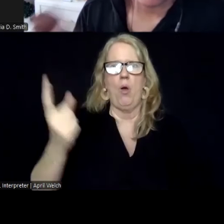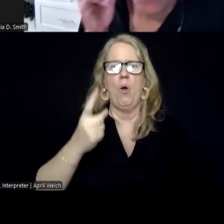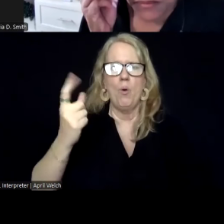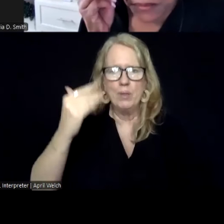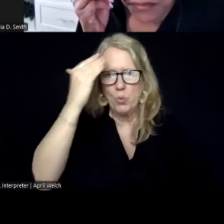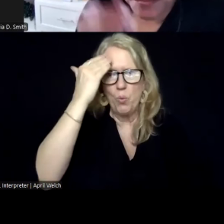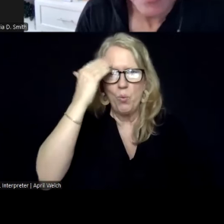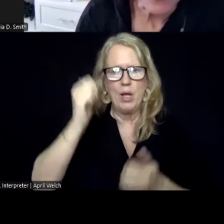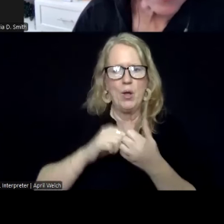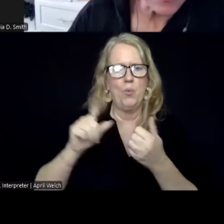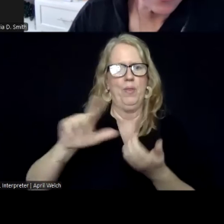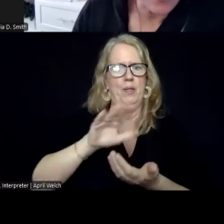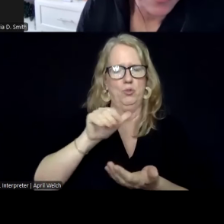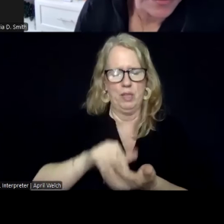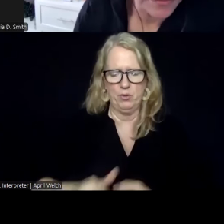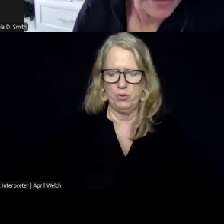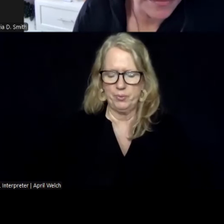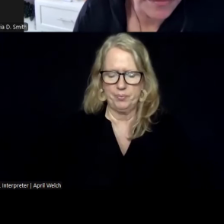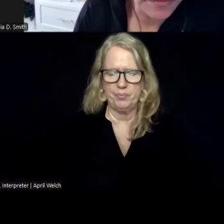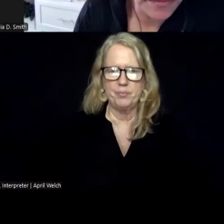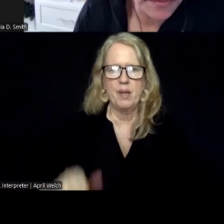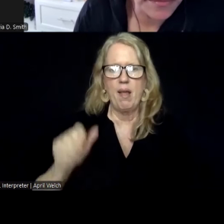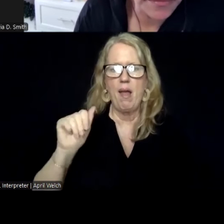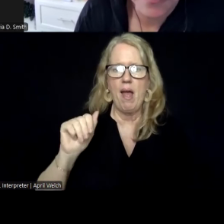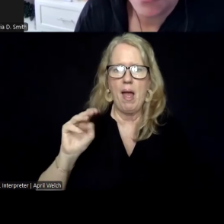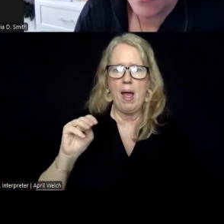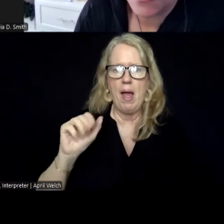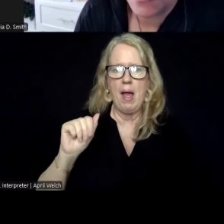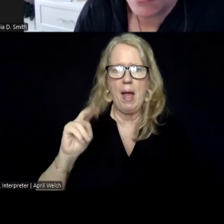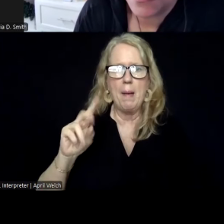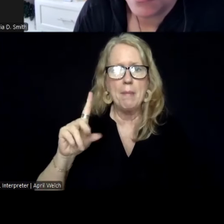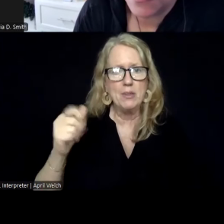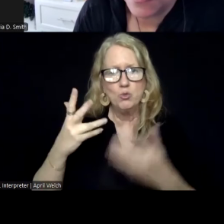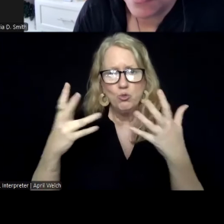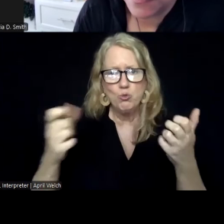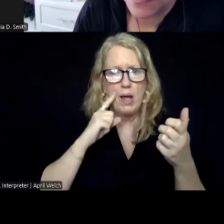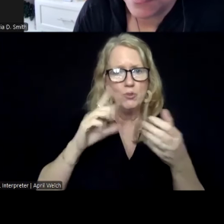local 988 centers. Amanda, do you want to say a few words here?